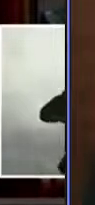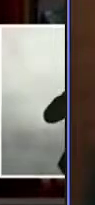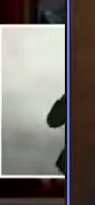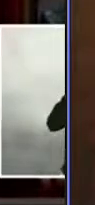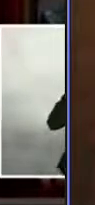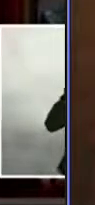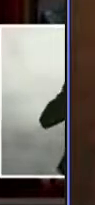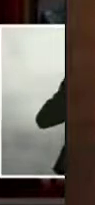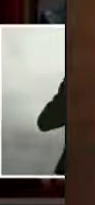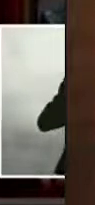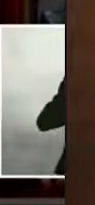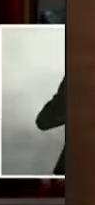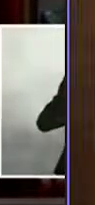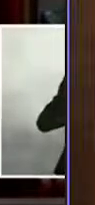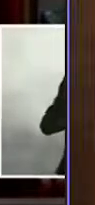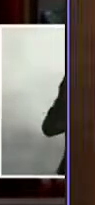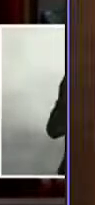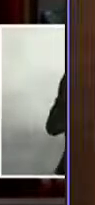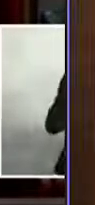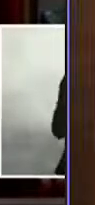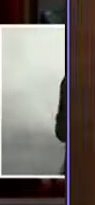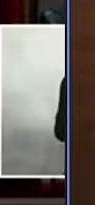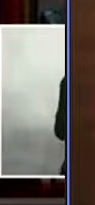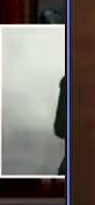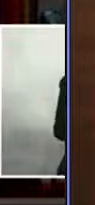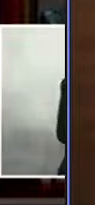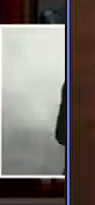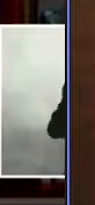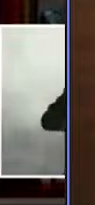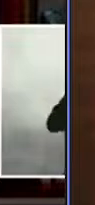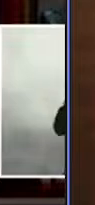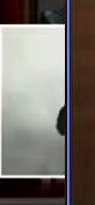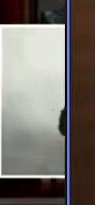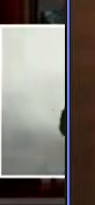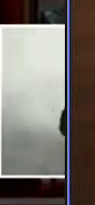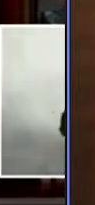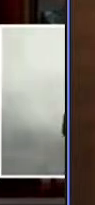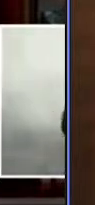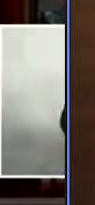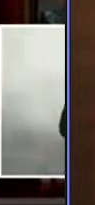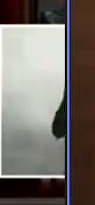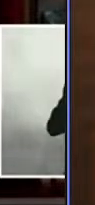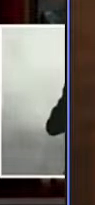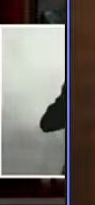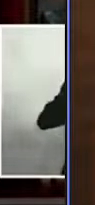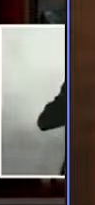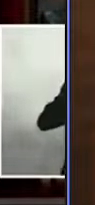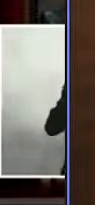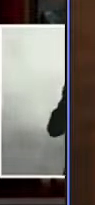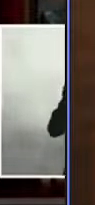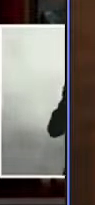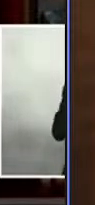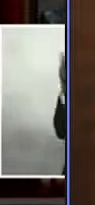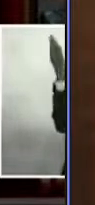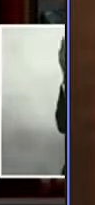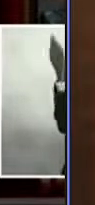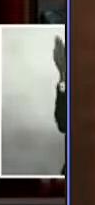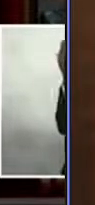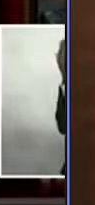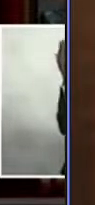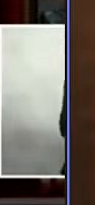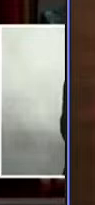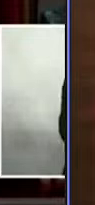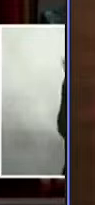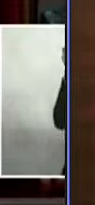House, ladies and gentlemen. Firstly, let me appreciate this opportunity to present this quarter one report on the